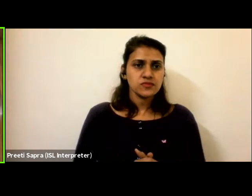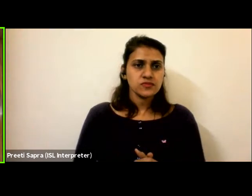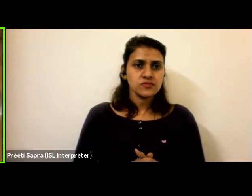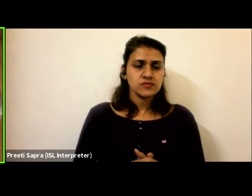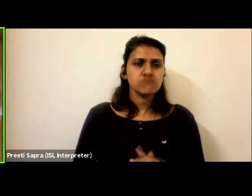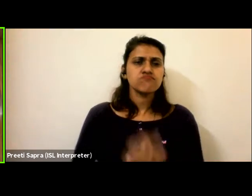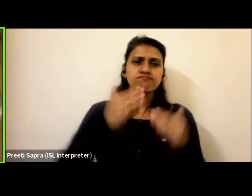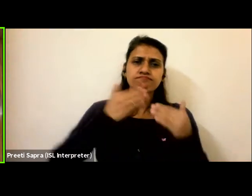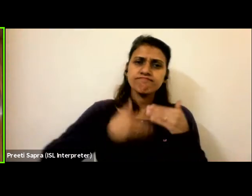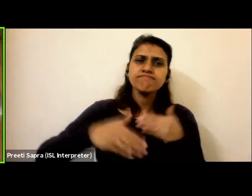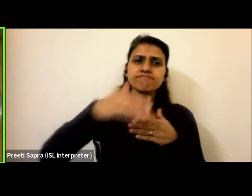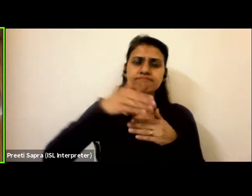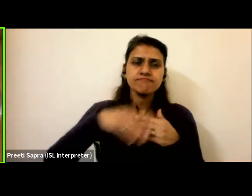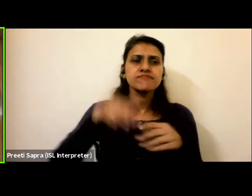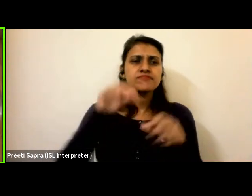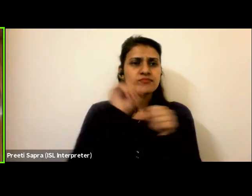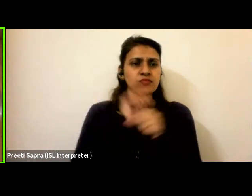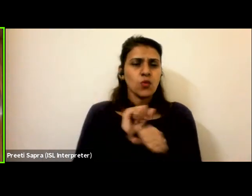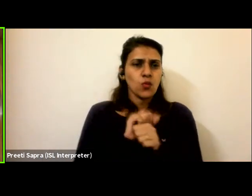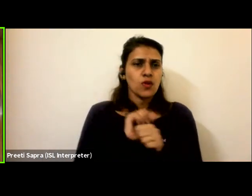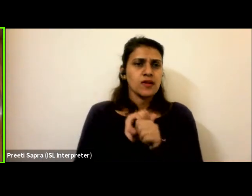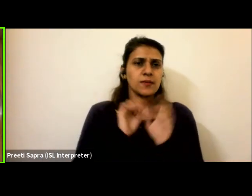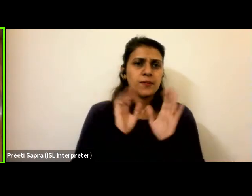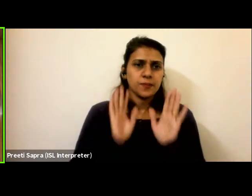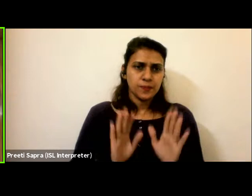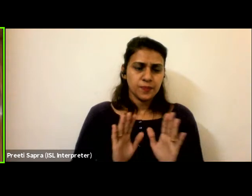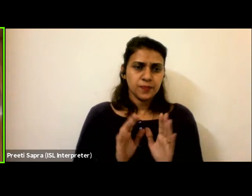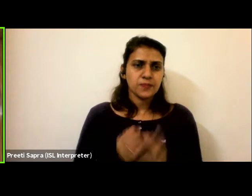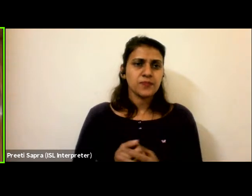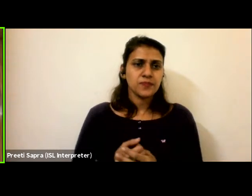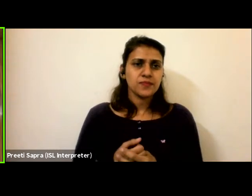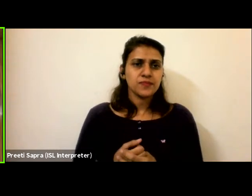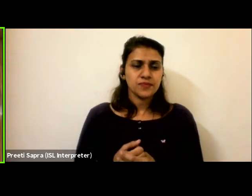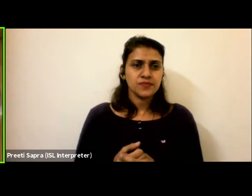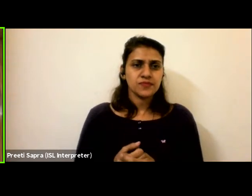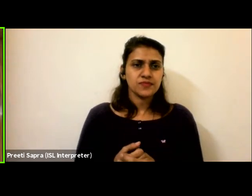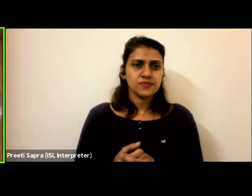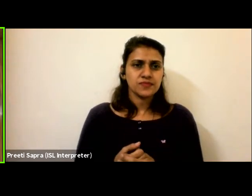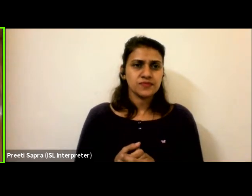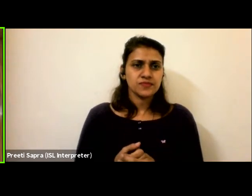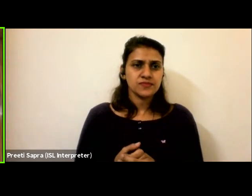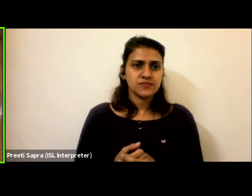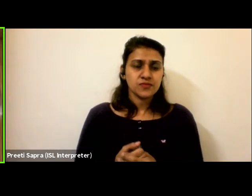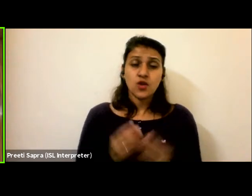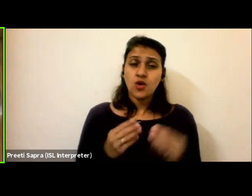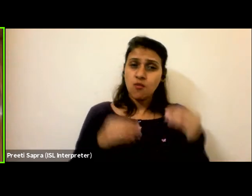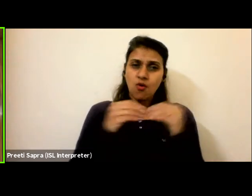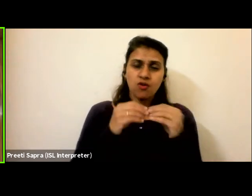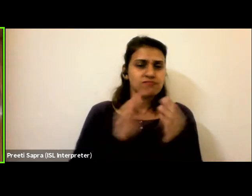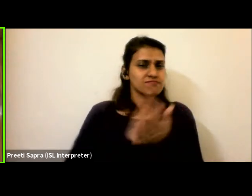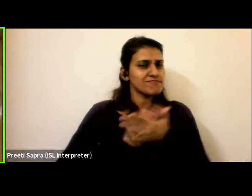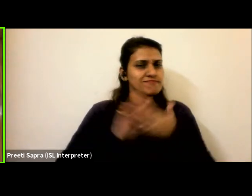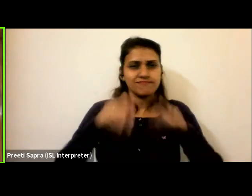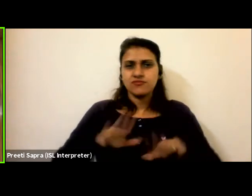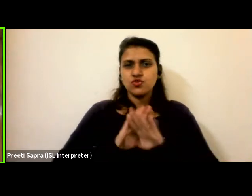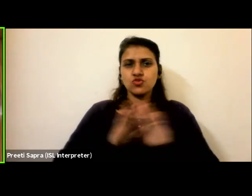way, but we have a long way to go also.